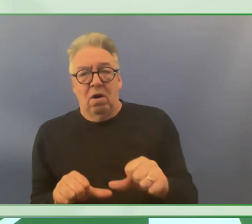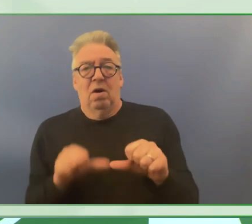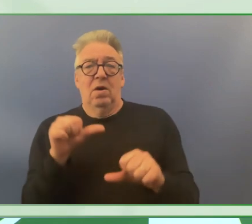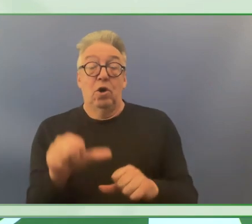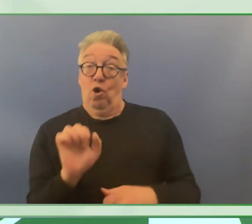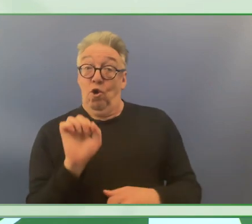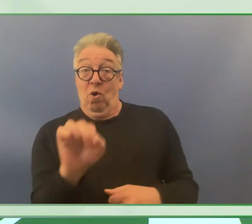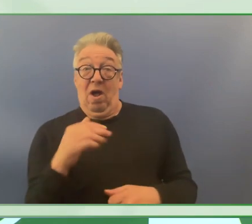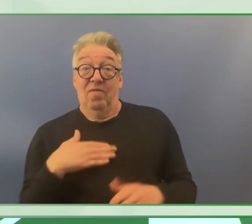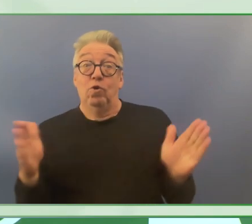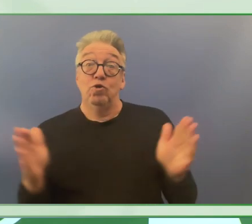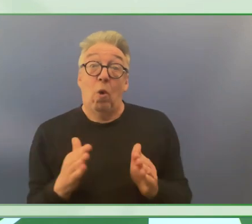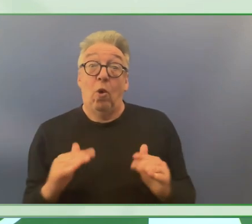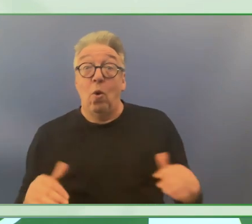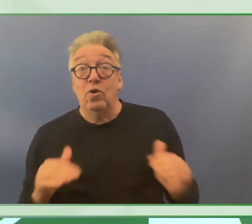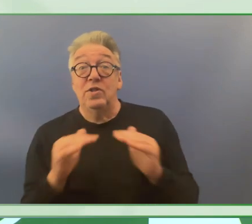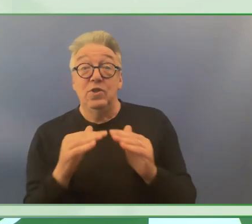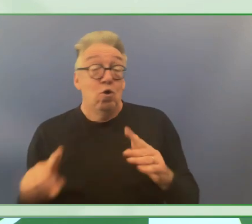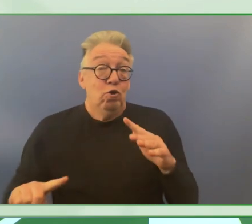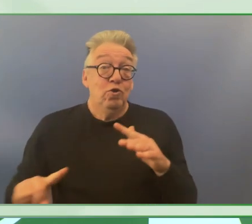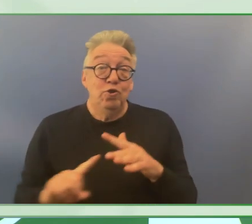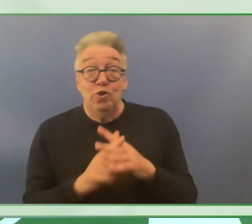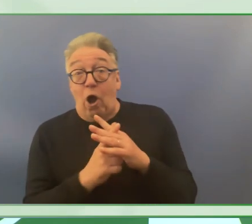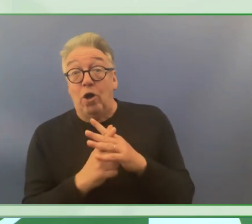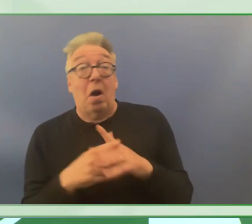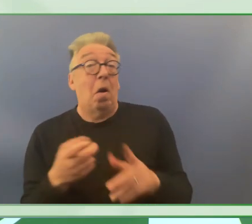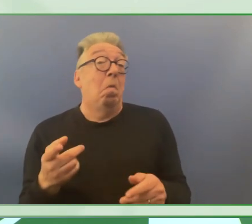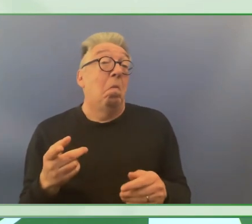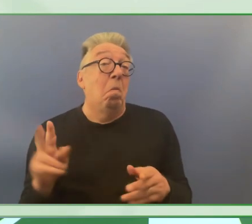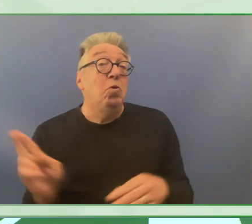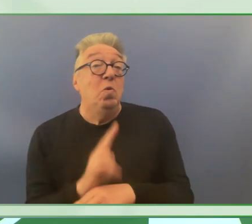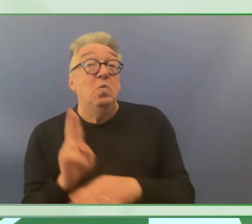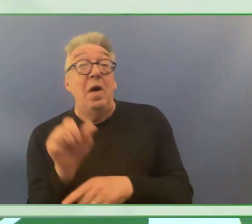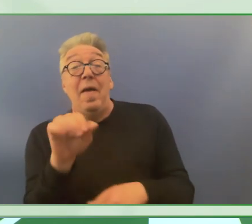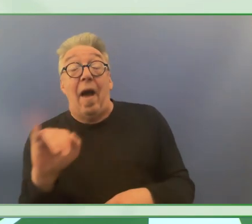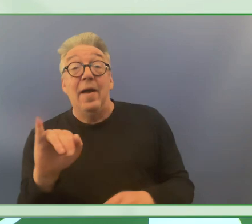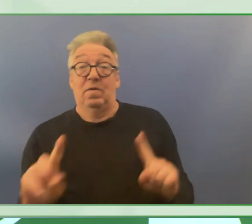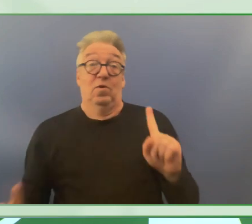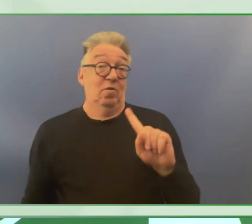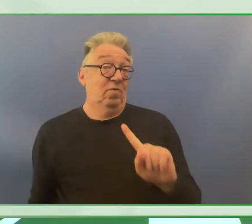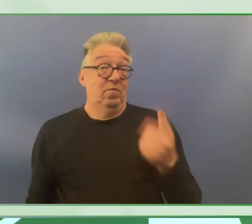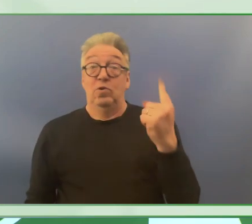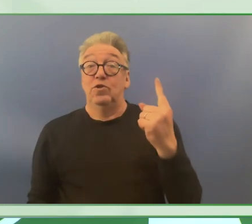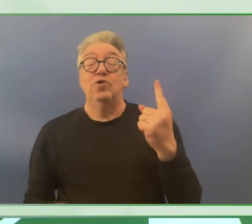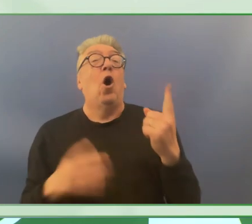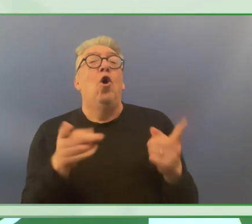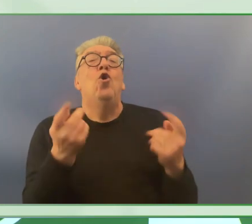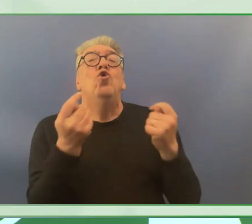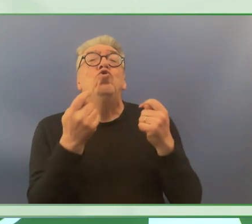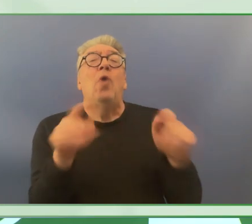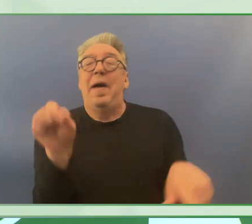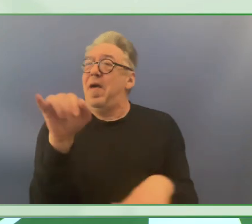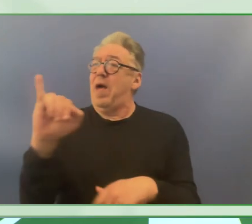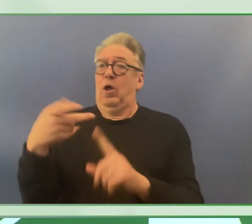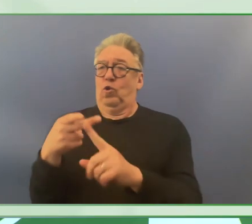and you are at the beginning of your journey to start with AI. Number 1 is experiment with AI tools. And here